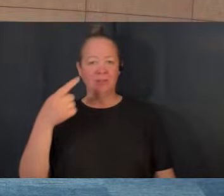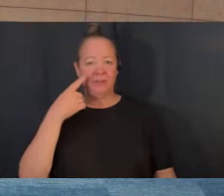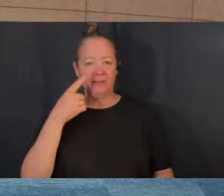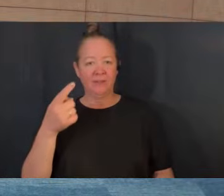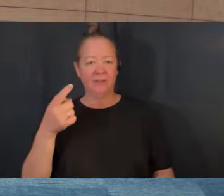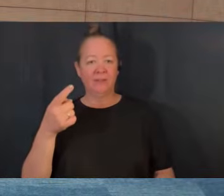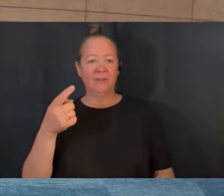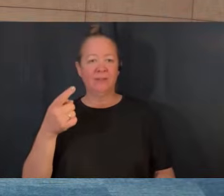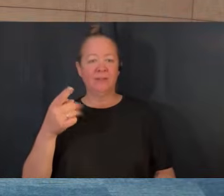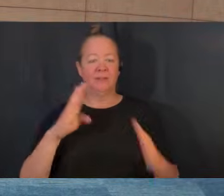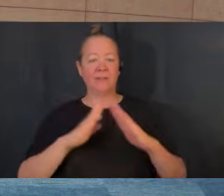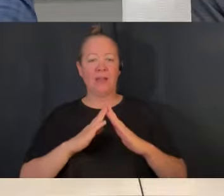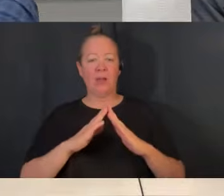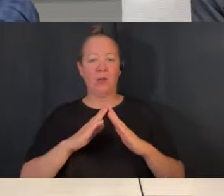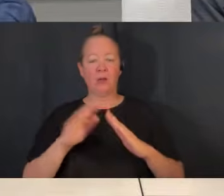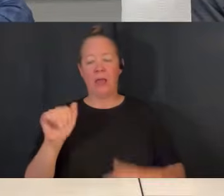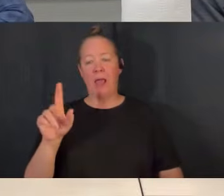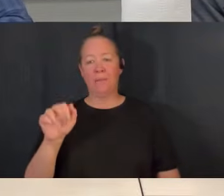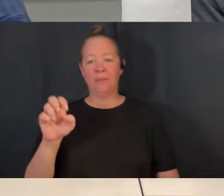report.